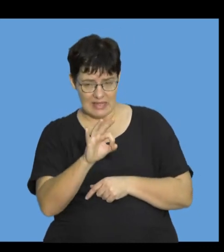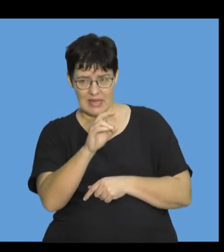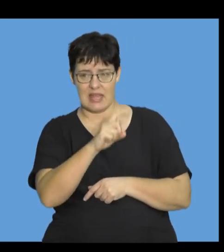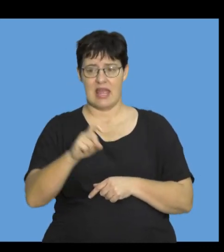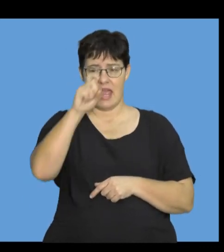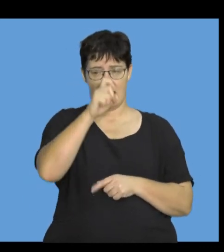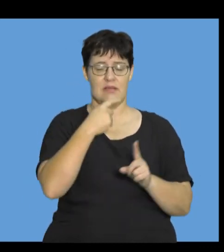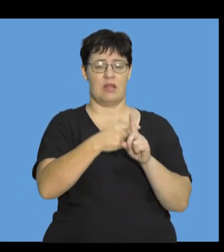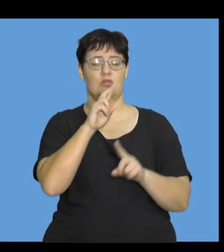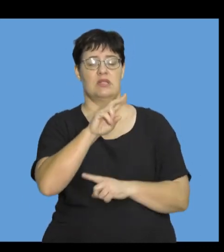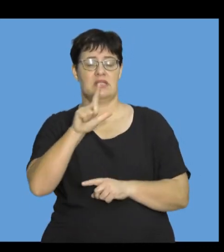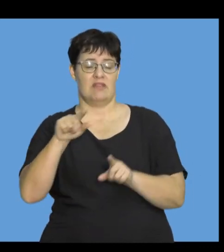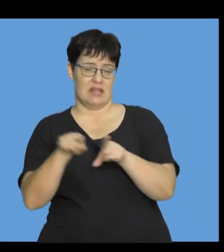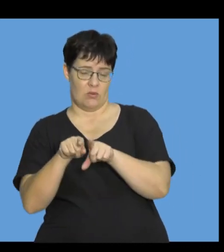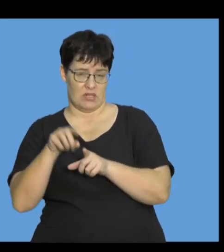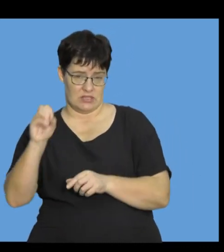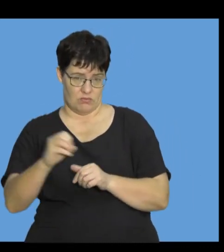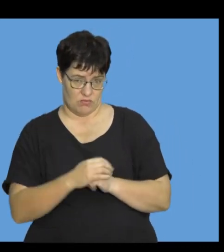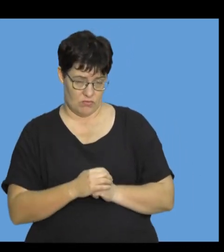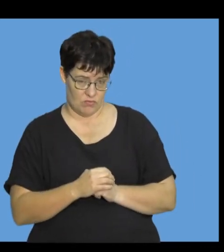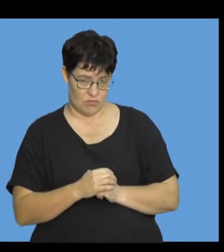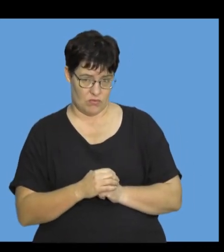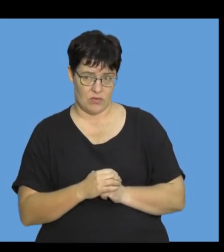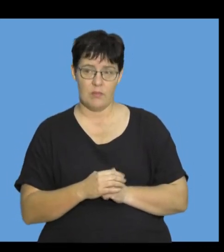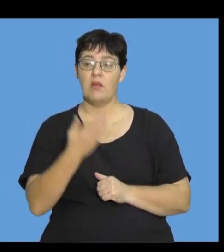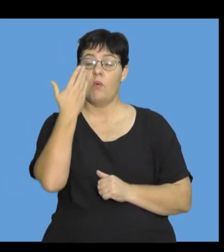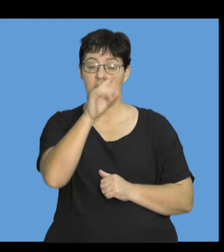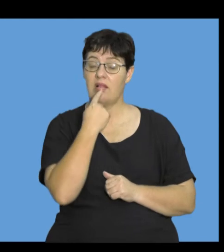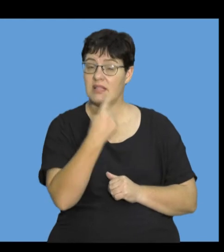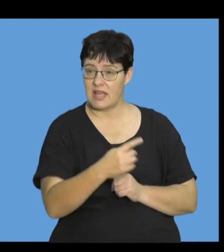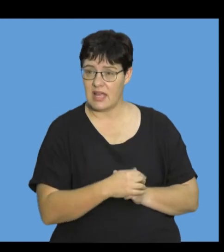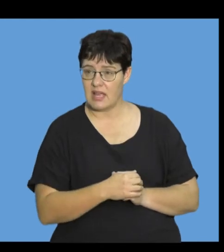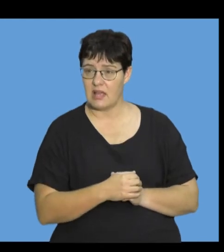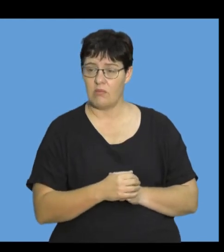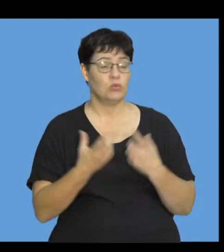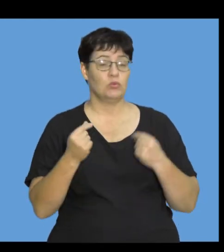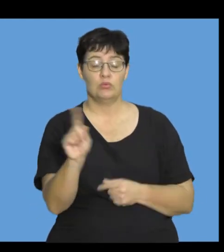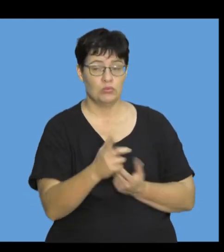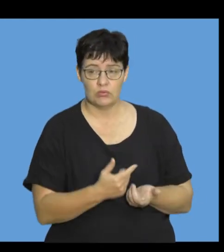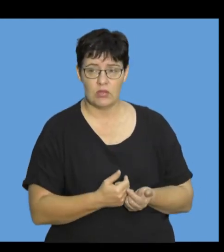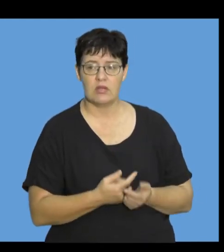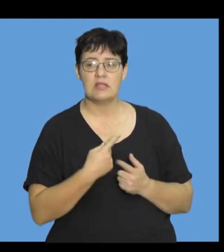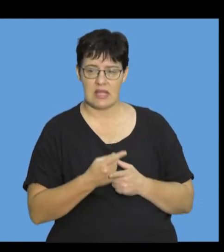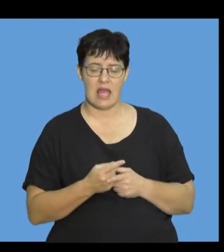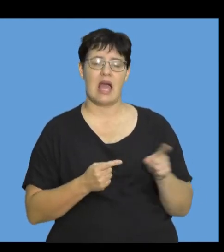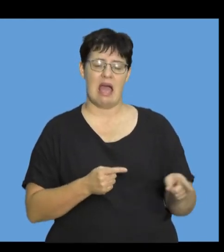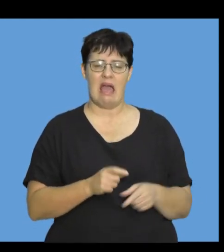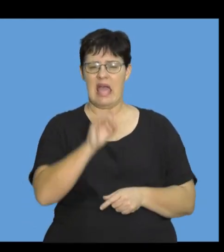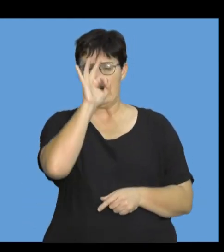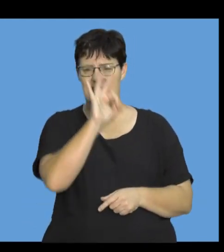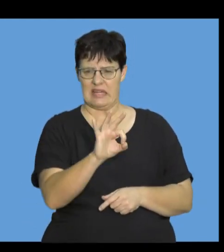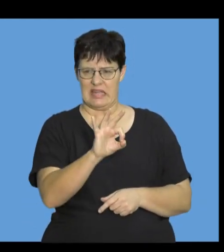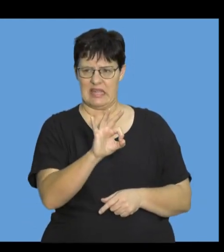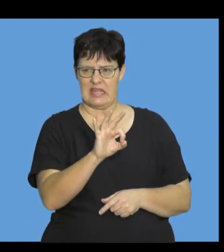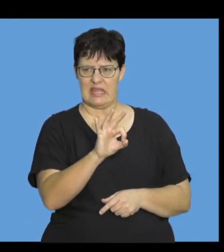plus the 27 equal to 0. And then you know, I said if you do not know what to do, you can say